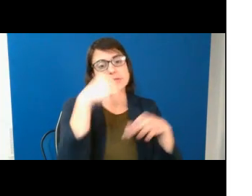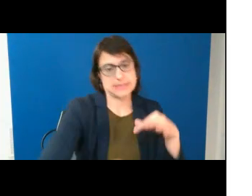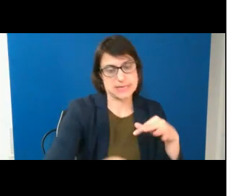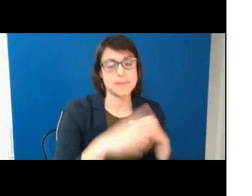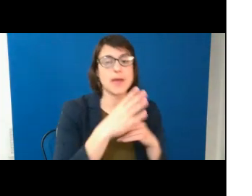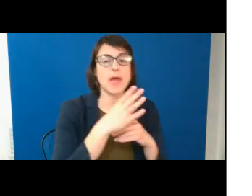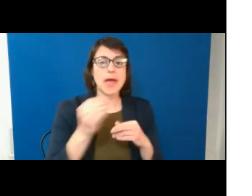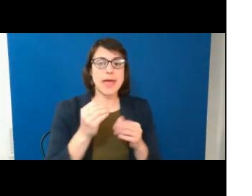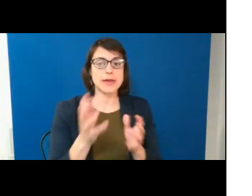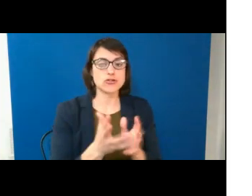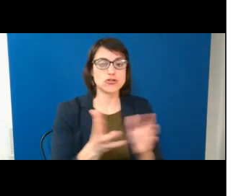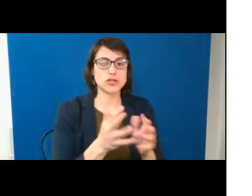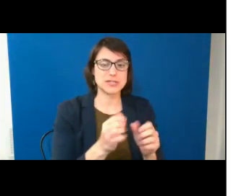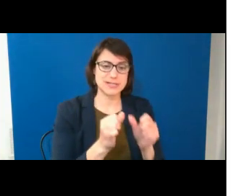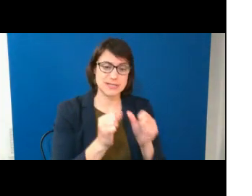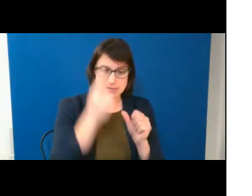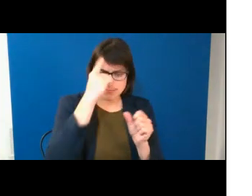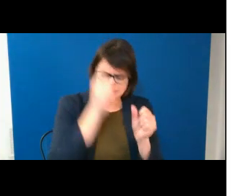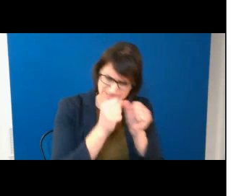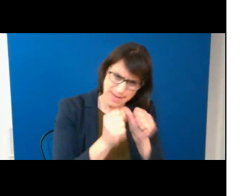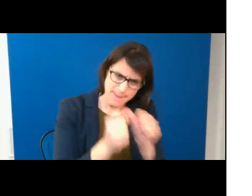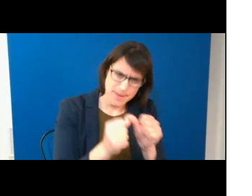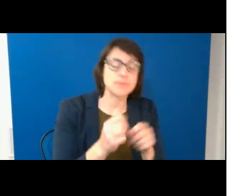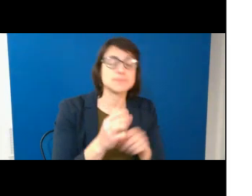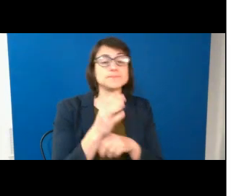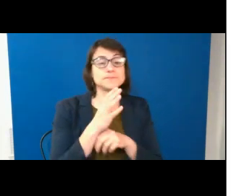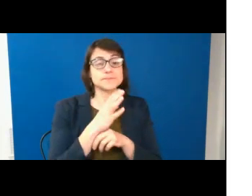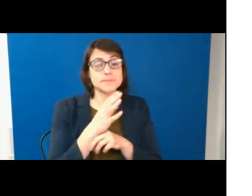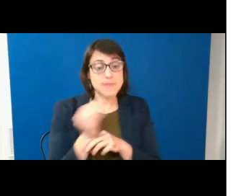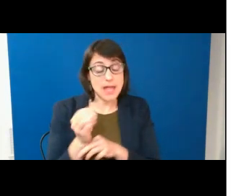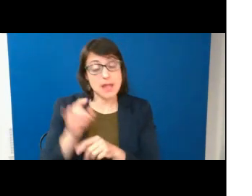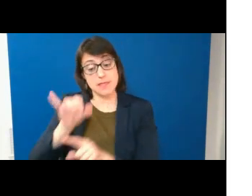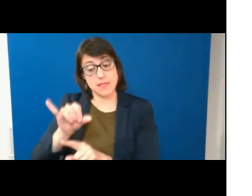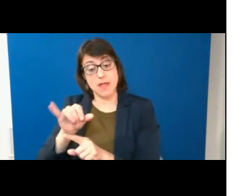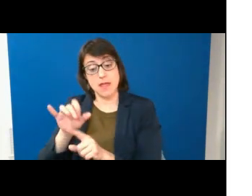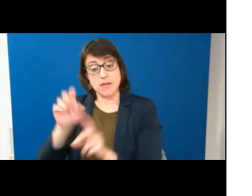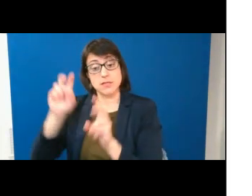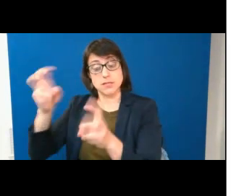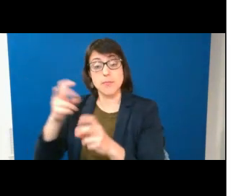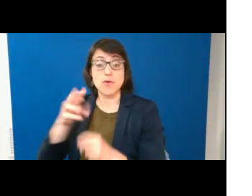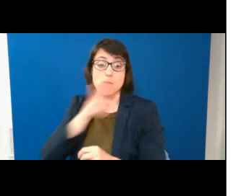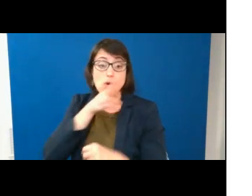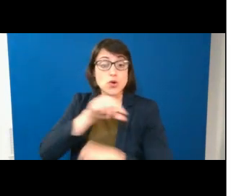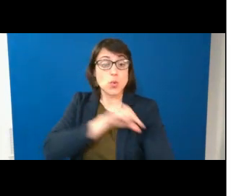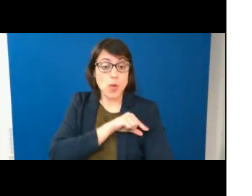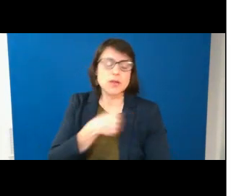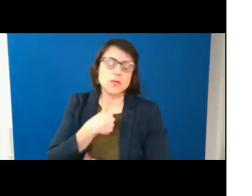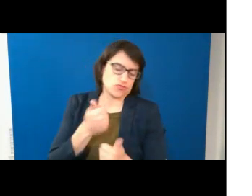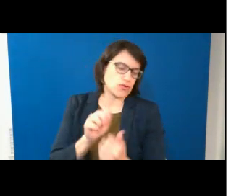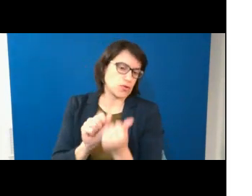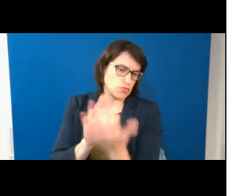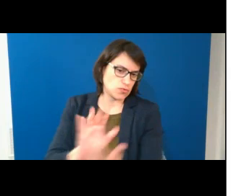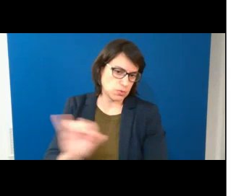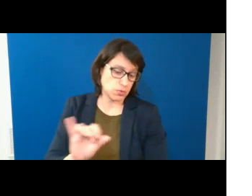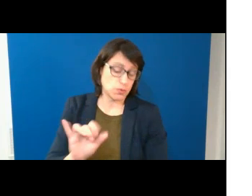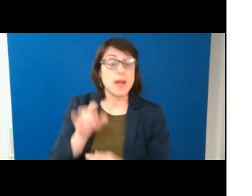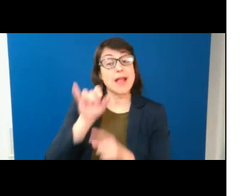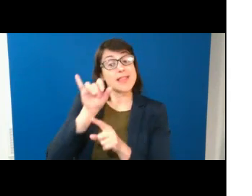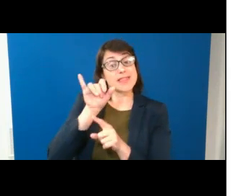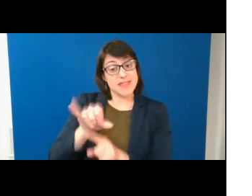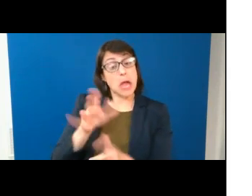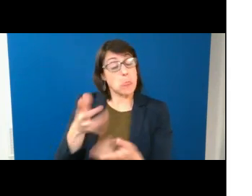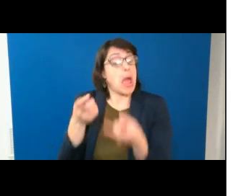on this topic of marine debris and water quality was something that we also tried to address, and that kind of came to fruition on its own in the form